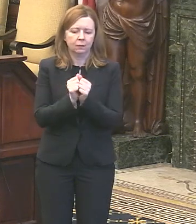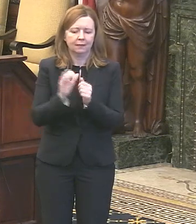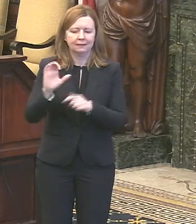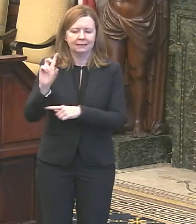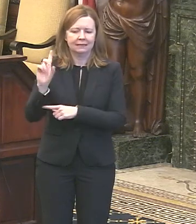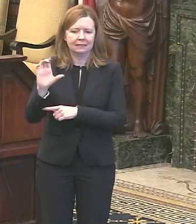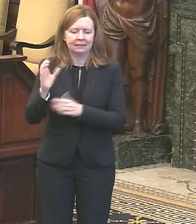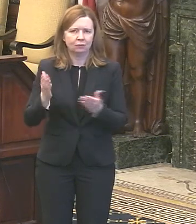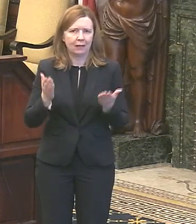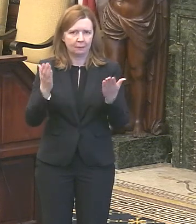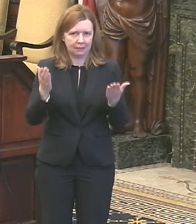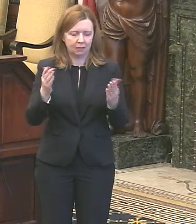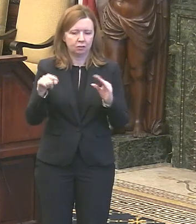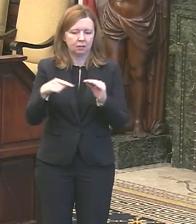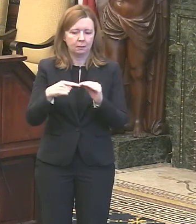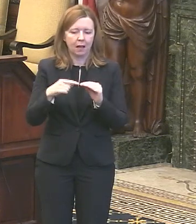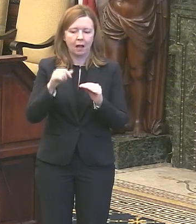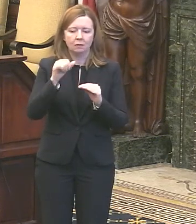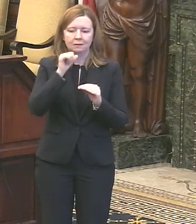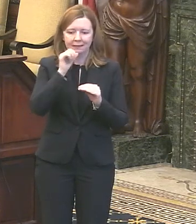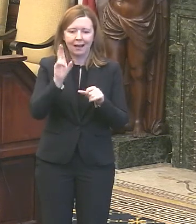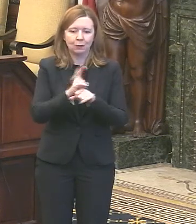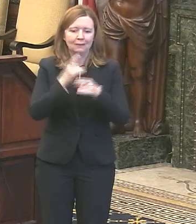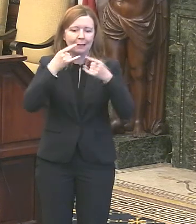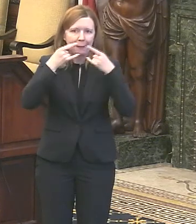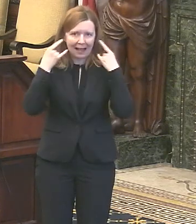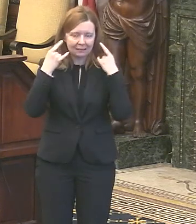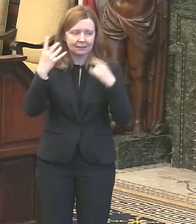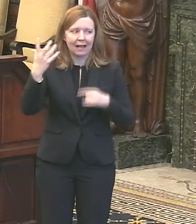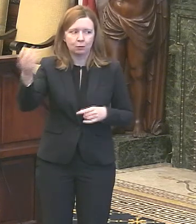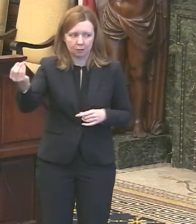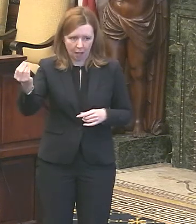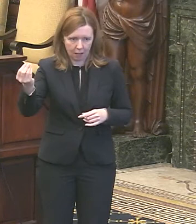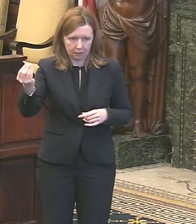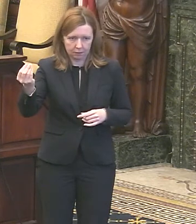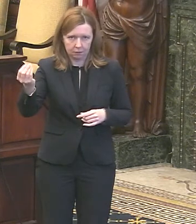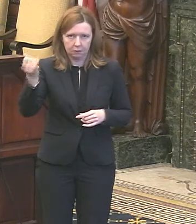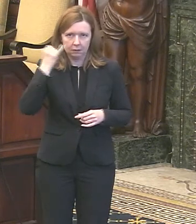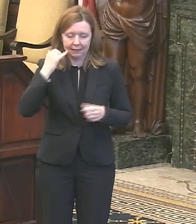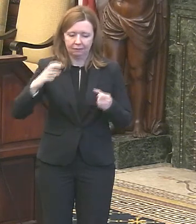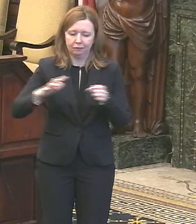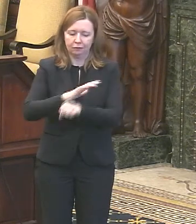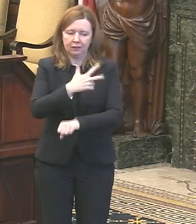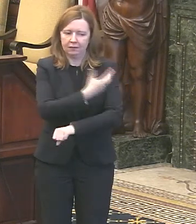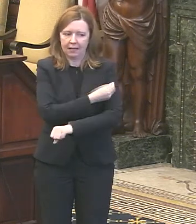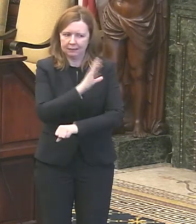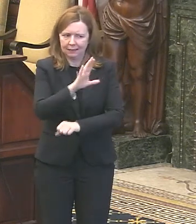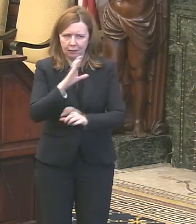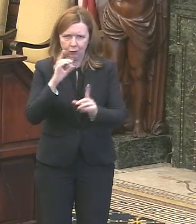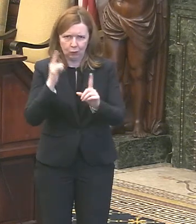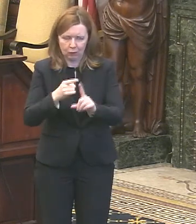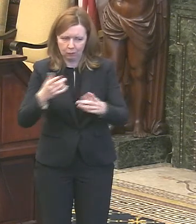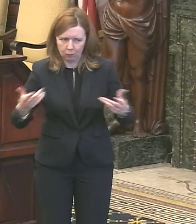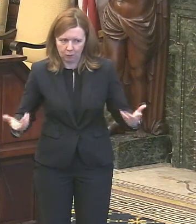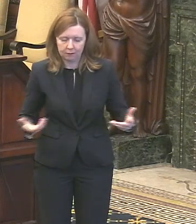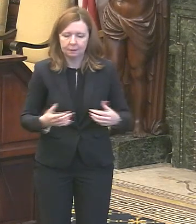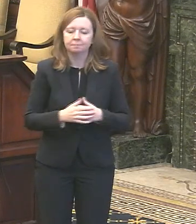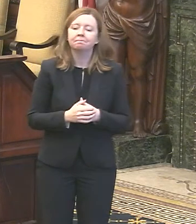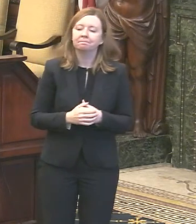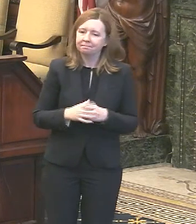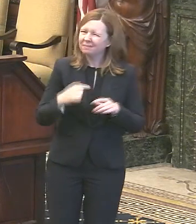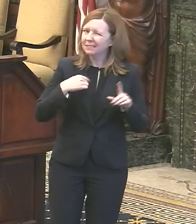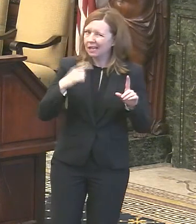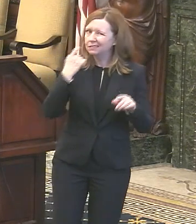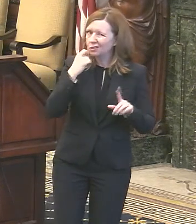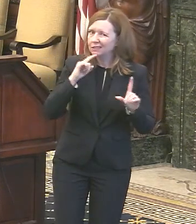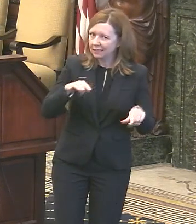CDC recommendations about not having to wear a mask outside if you are fully vaccinated? I answered that just a